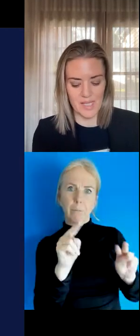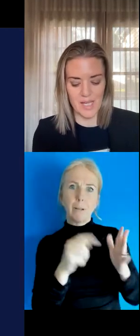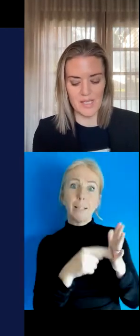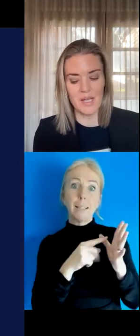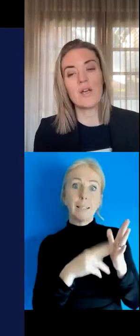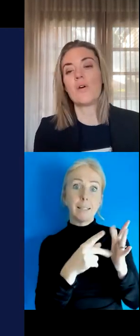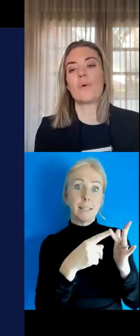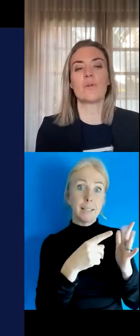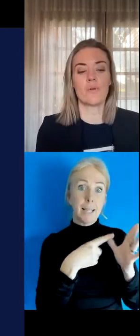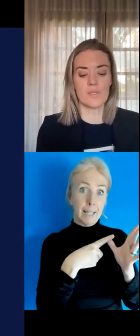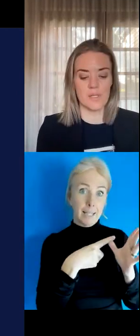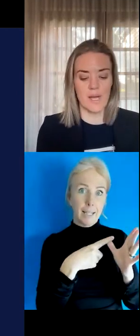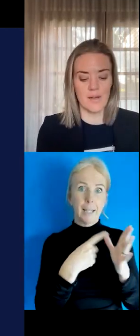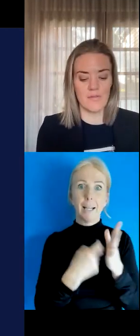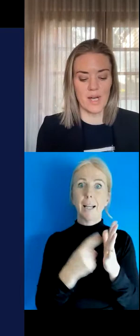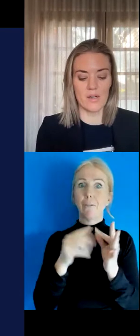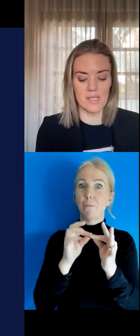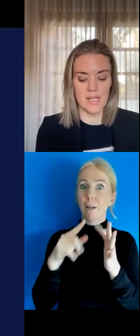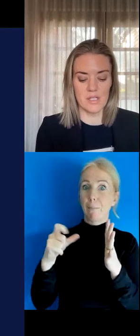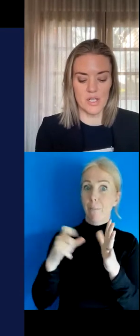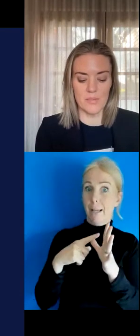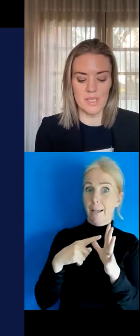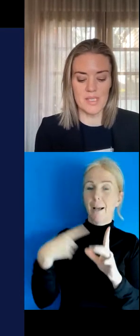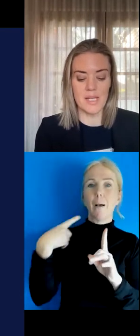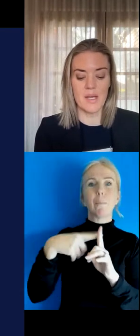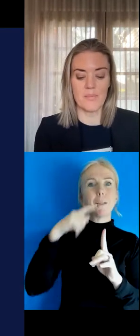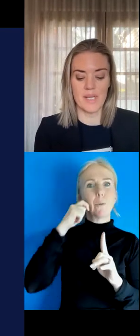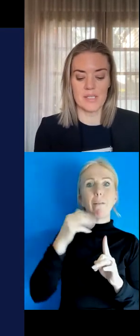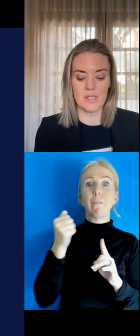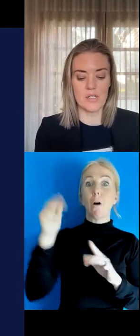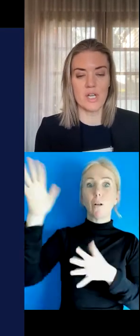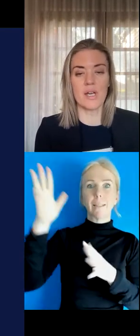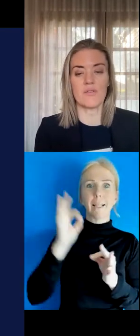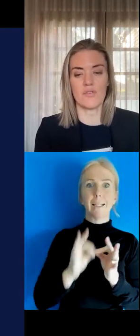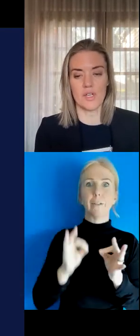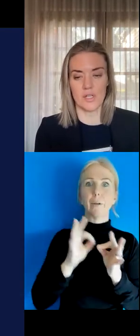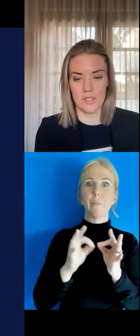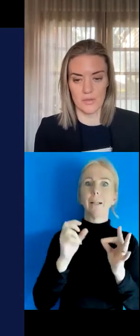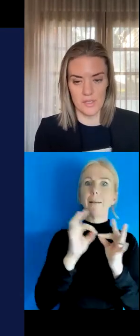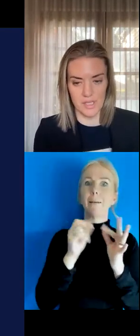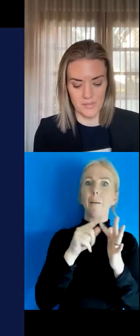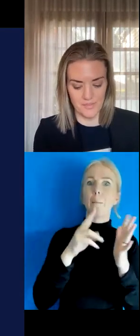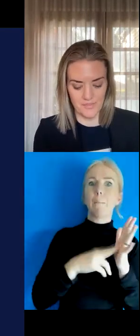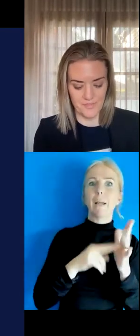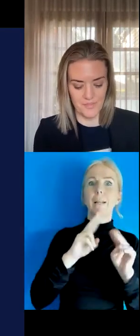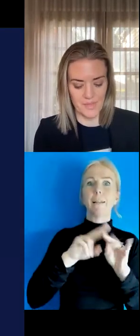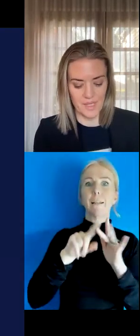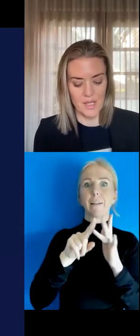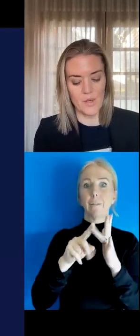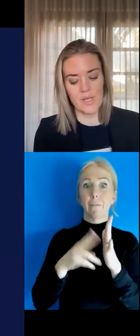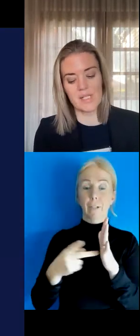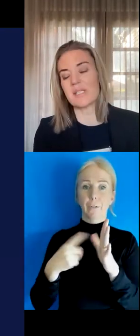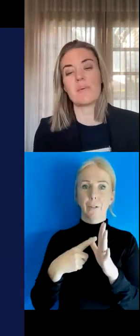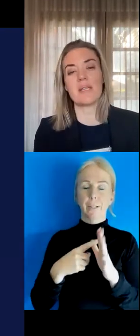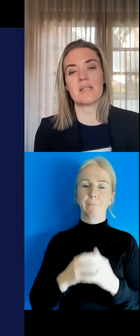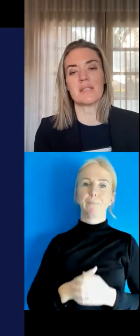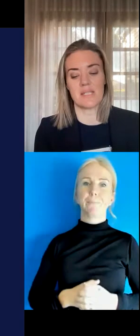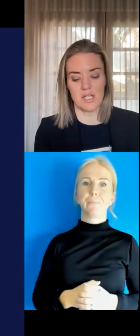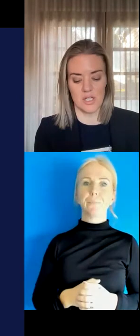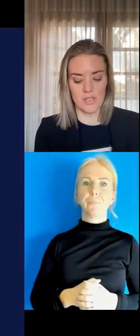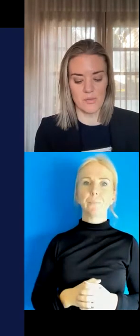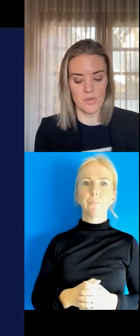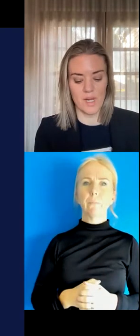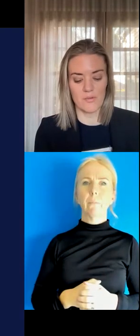from Randstad. We will also have our Auslan interpreters, Ben Scotcher and Fiona Donaldson. We anticipate